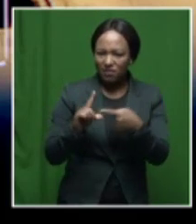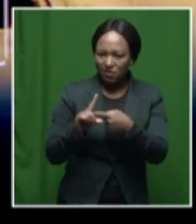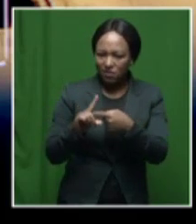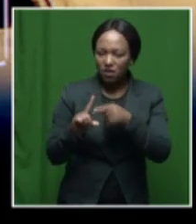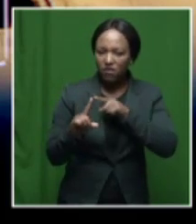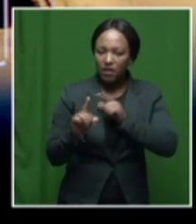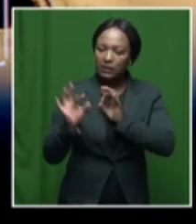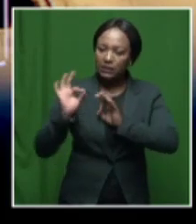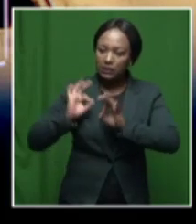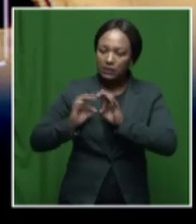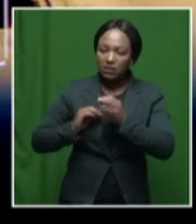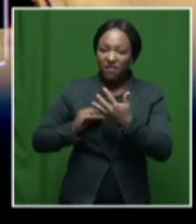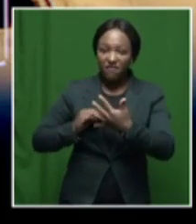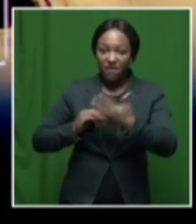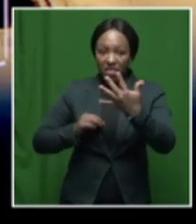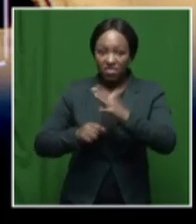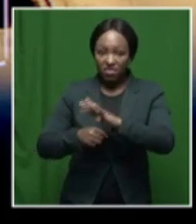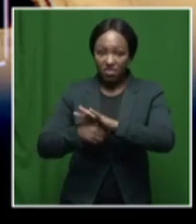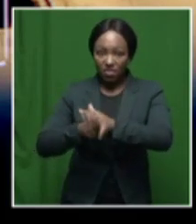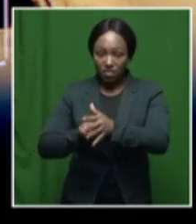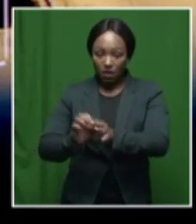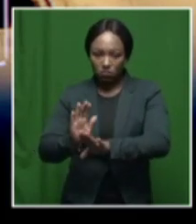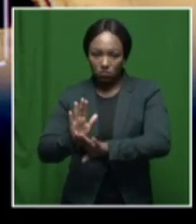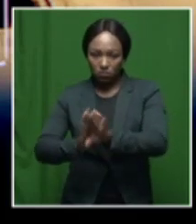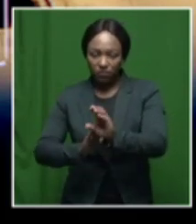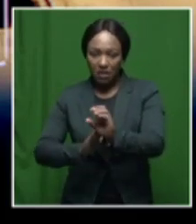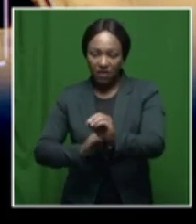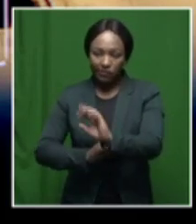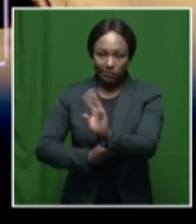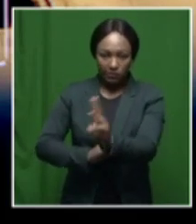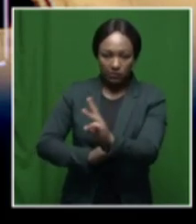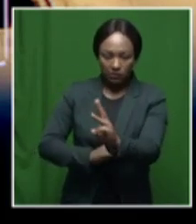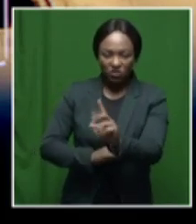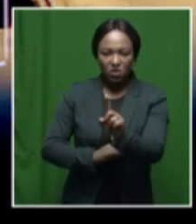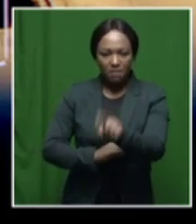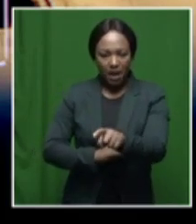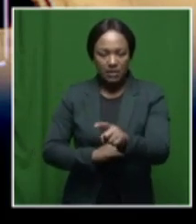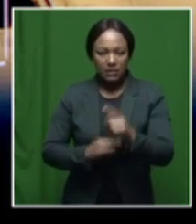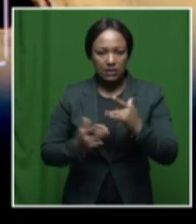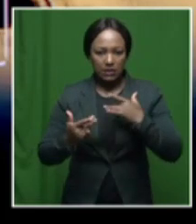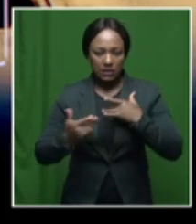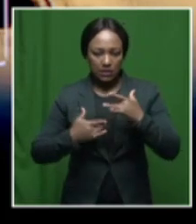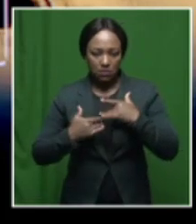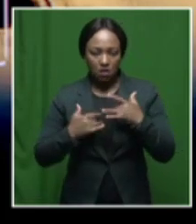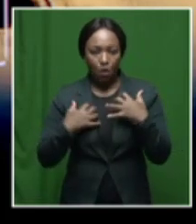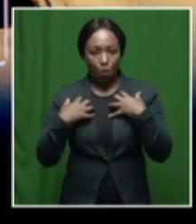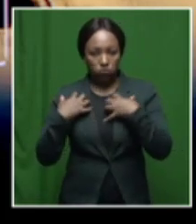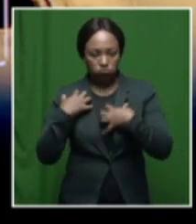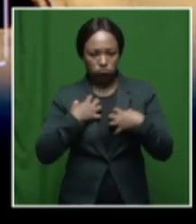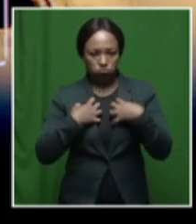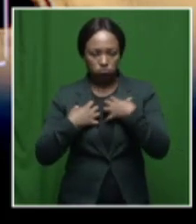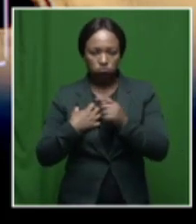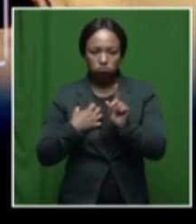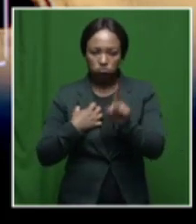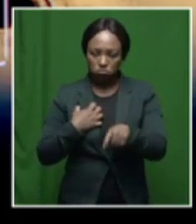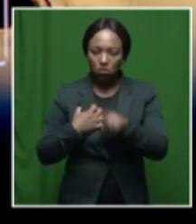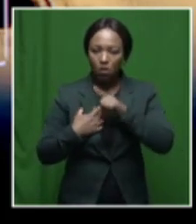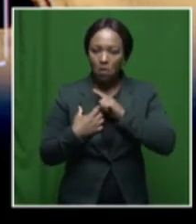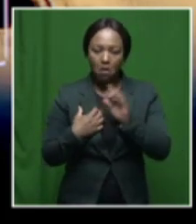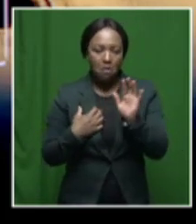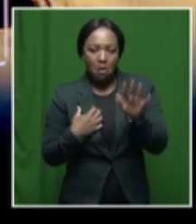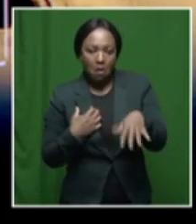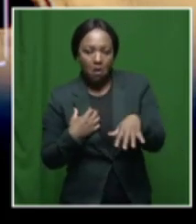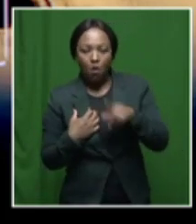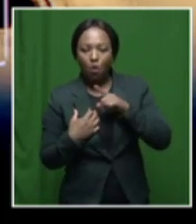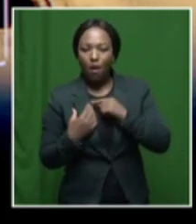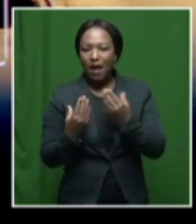this fifth wave that we've been entering and cautions that we should be concerned about not just the uptick